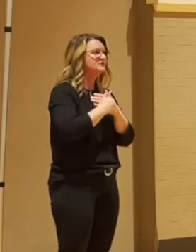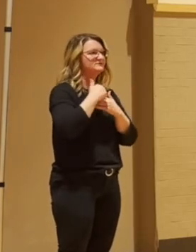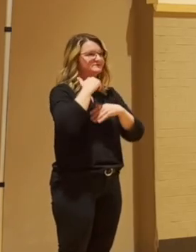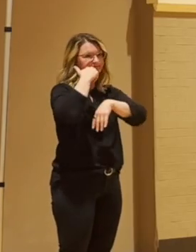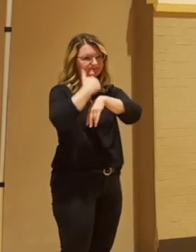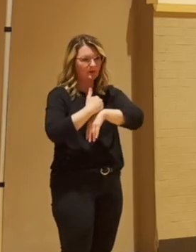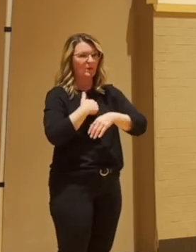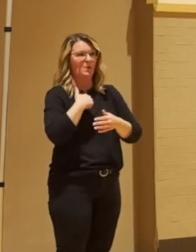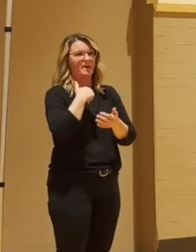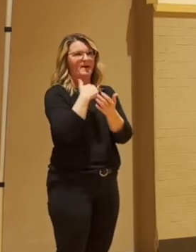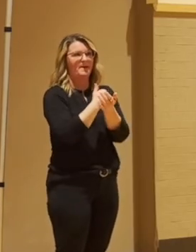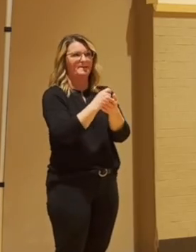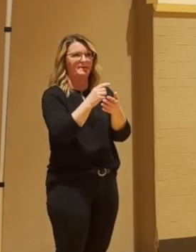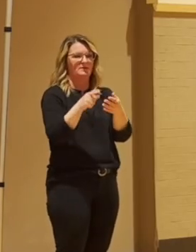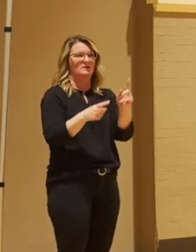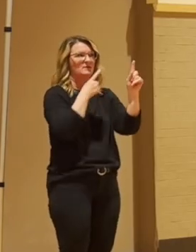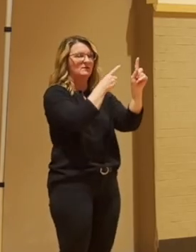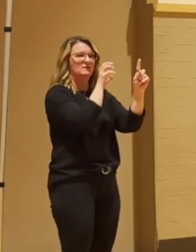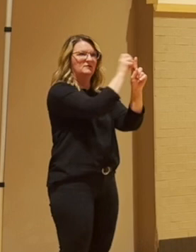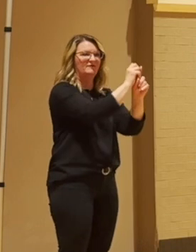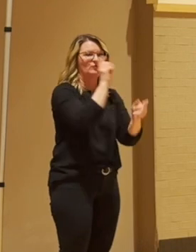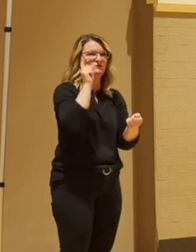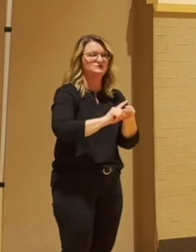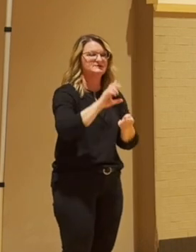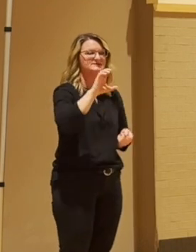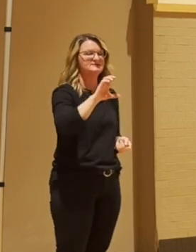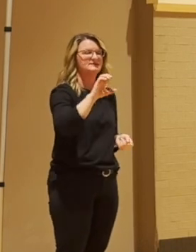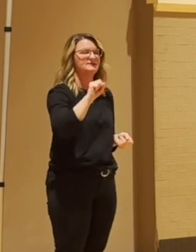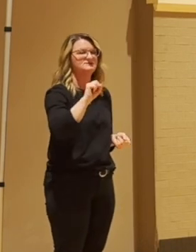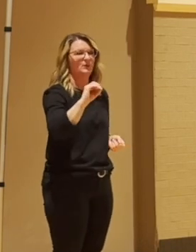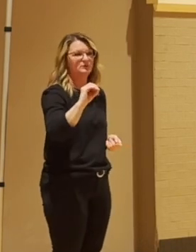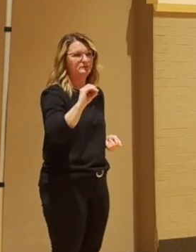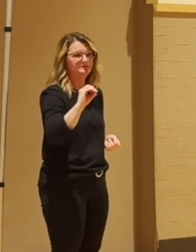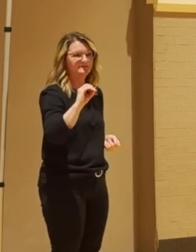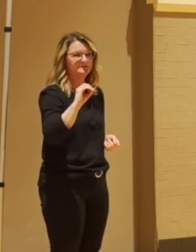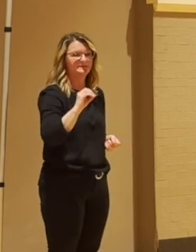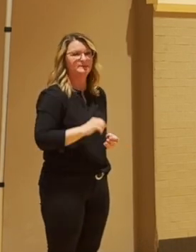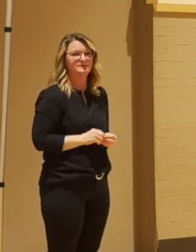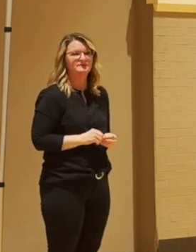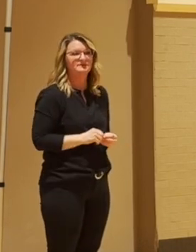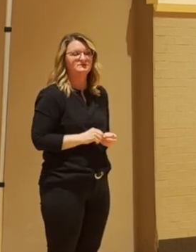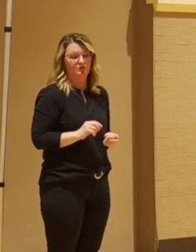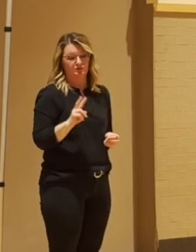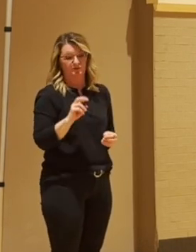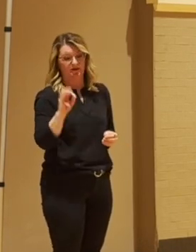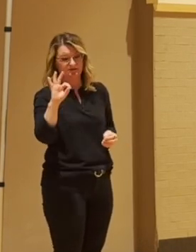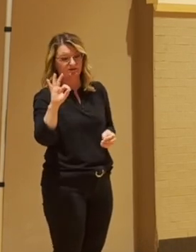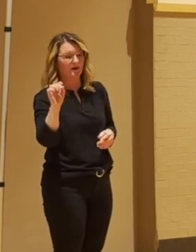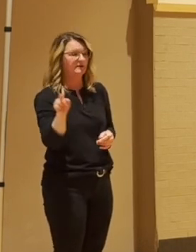that will help us, again, meet the goals of reducing CSOs. And so between 2009